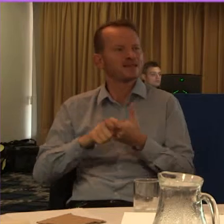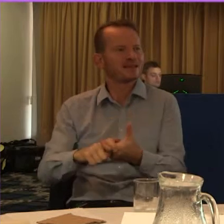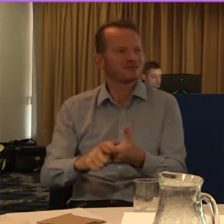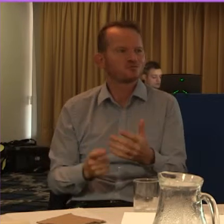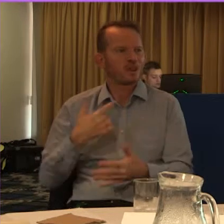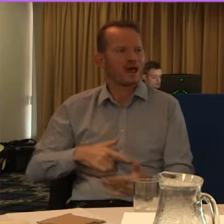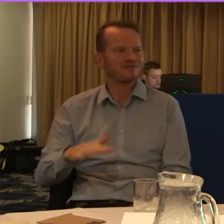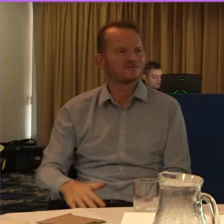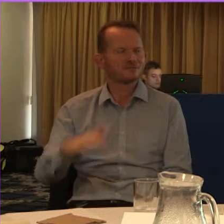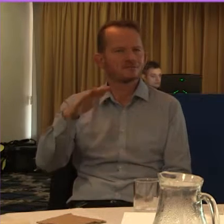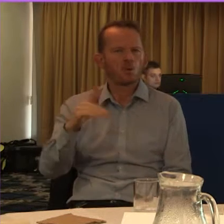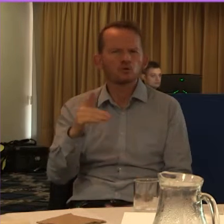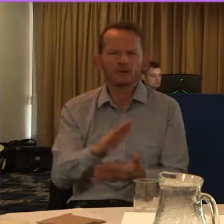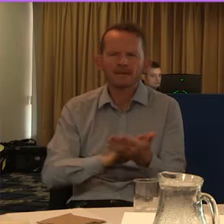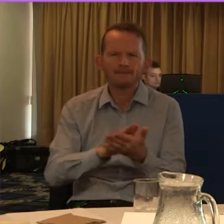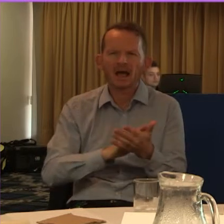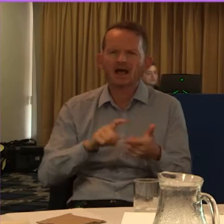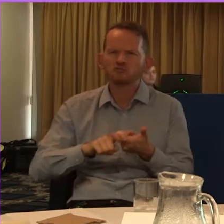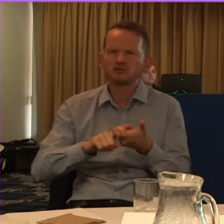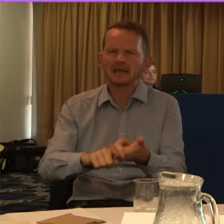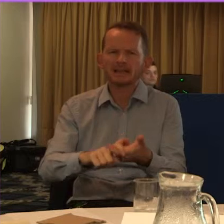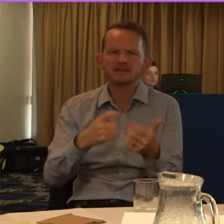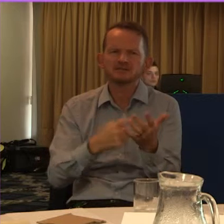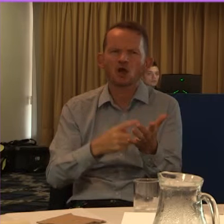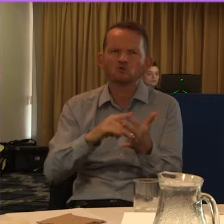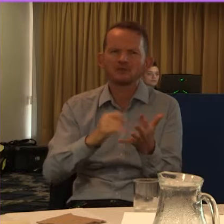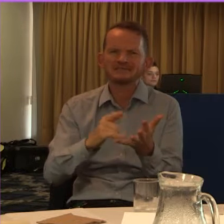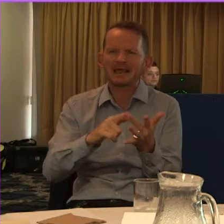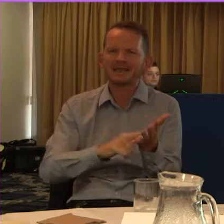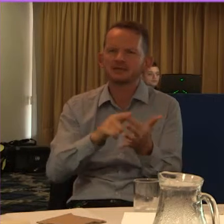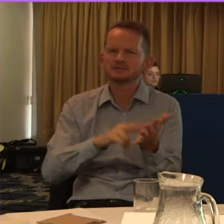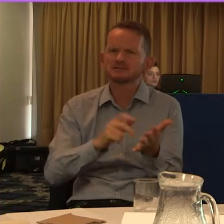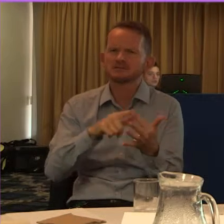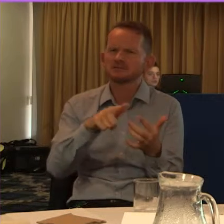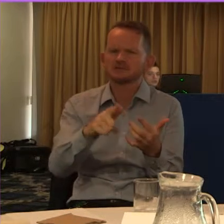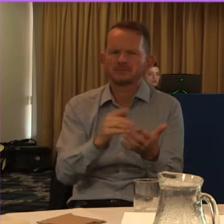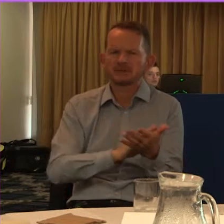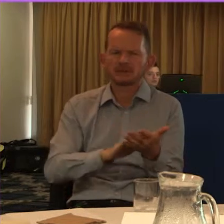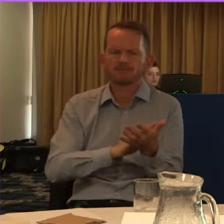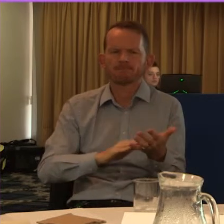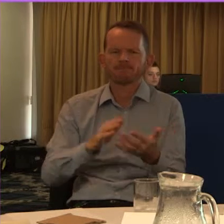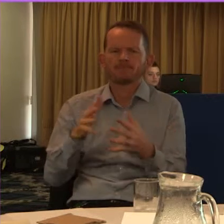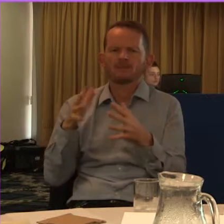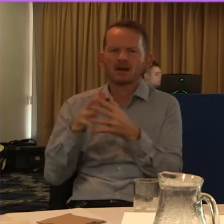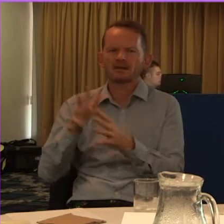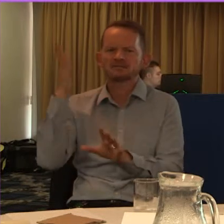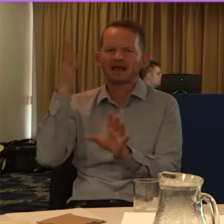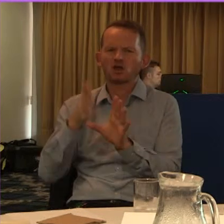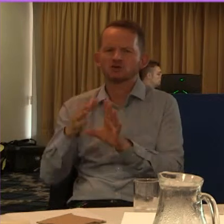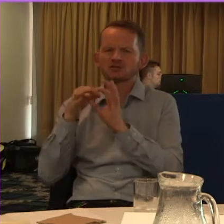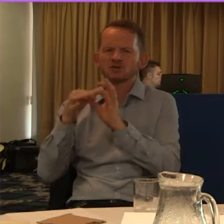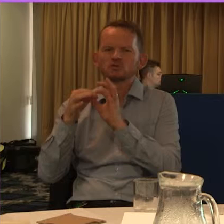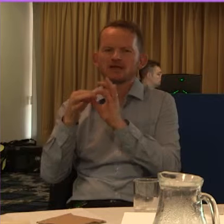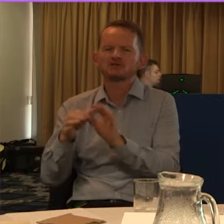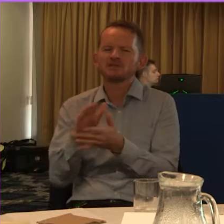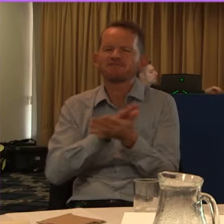resilience. So what do we actually mean by resilience? The American Psychological Association defined it, and it's probably